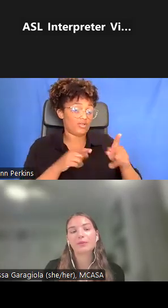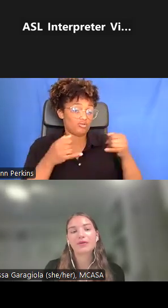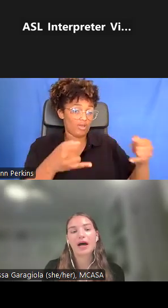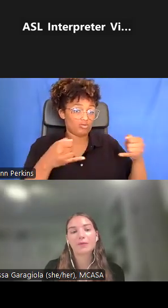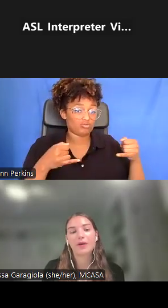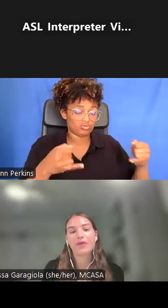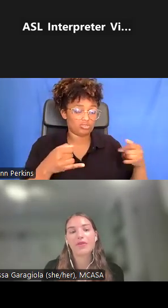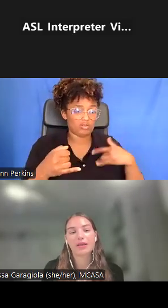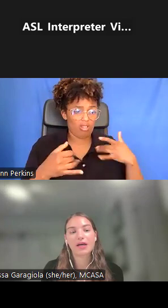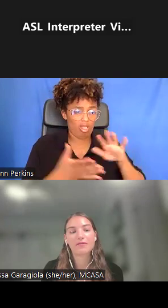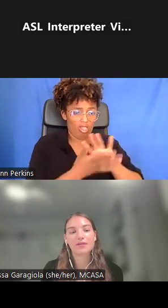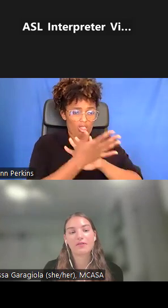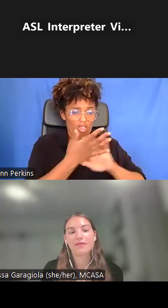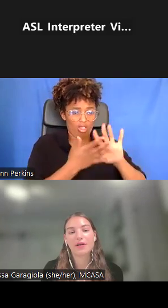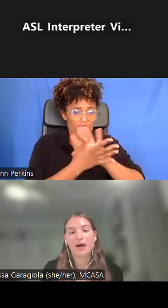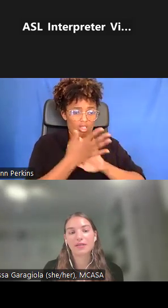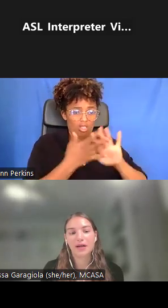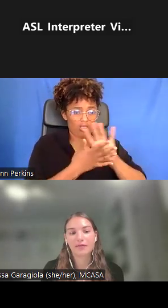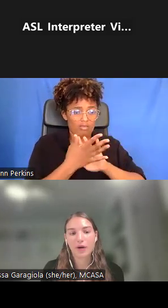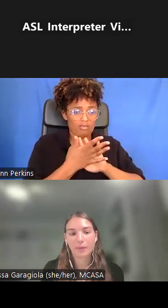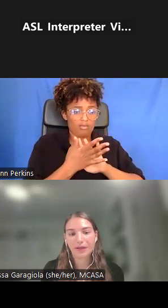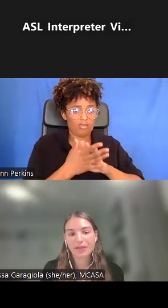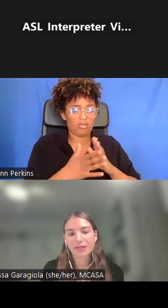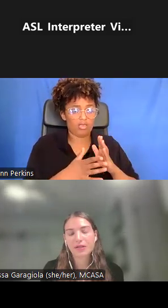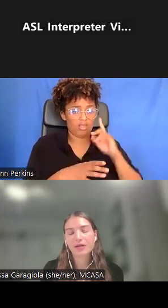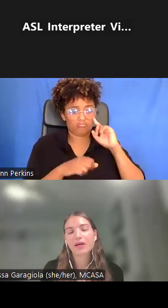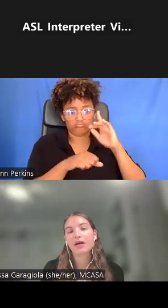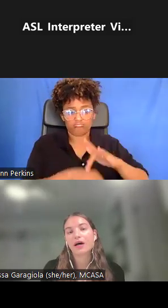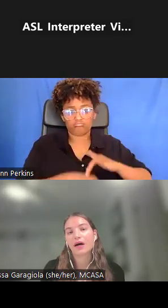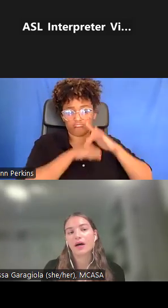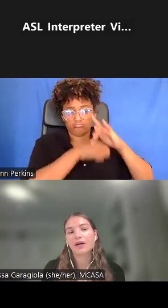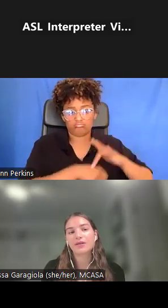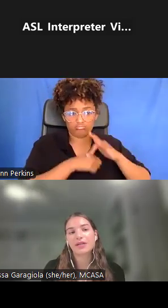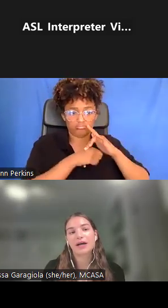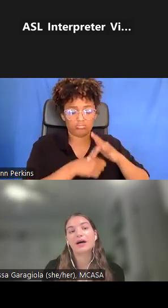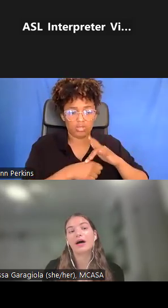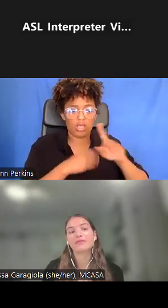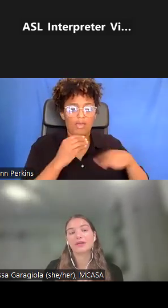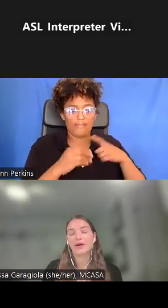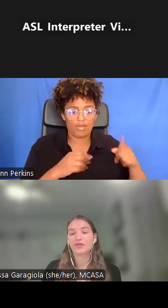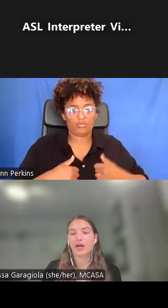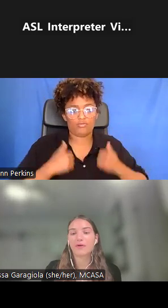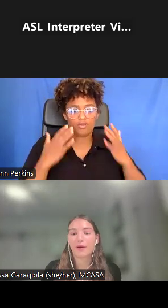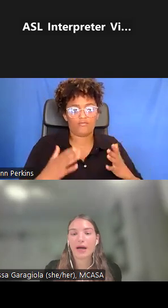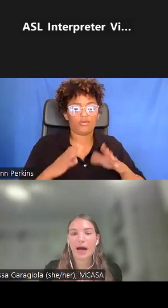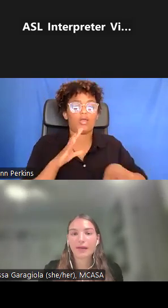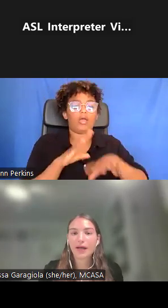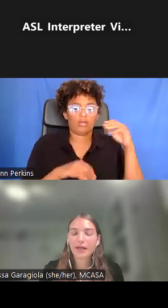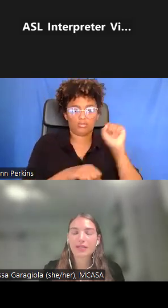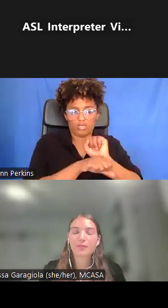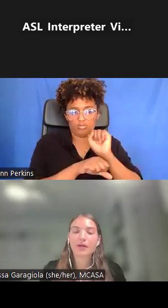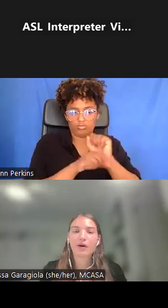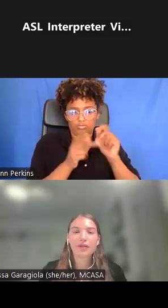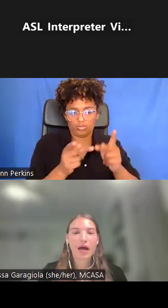being overly preoccupied with thoughts of the survivor outside of the workplace. Another sign of vicarious trauma that I want to